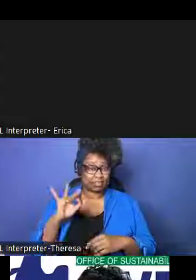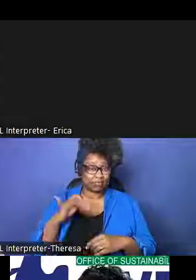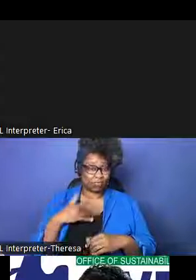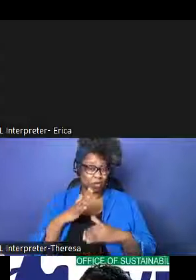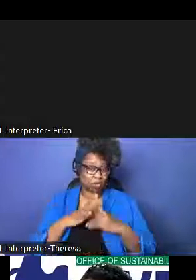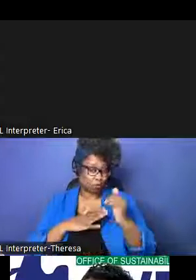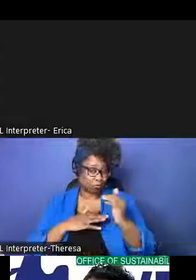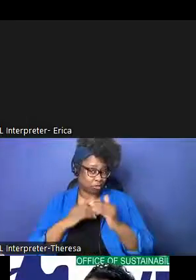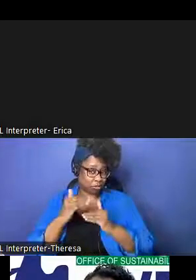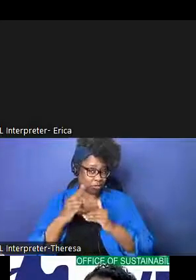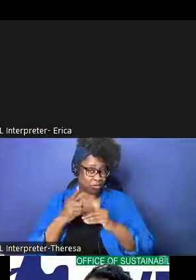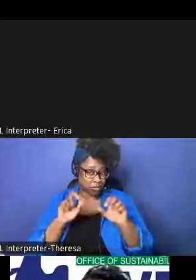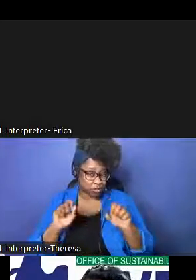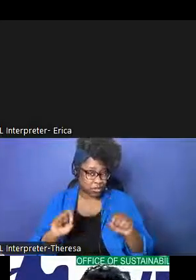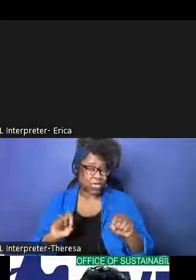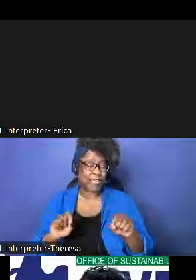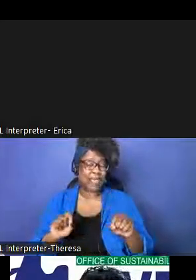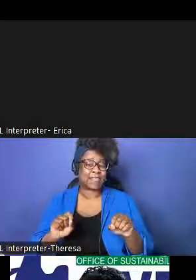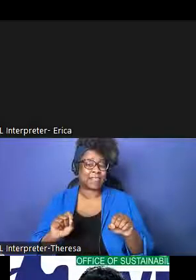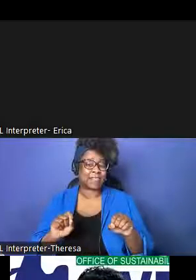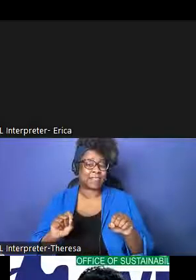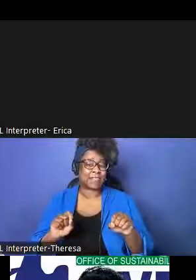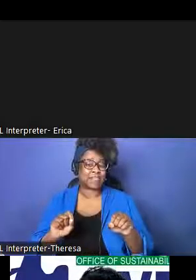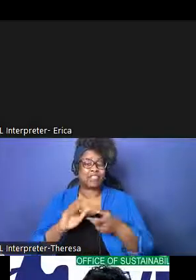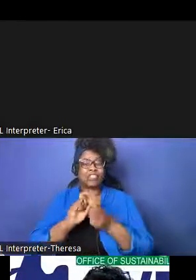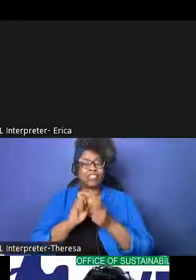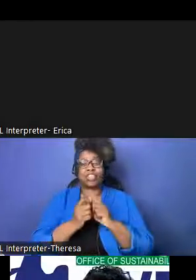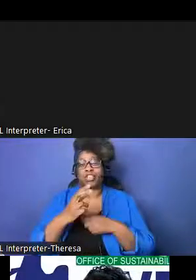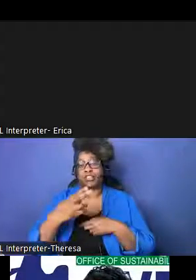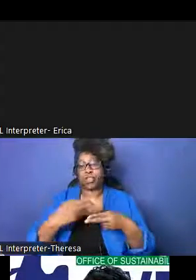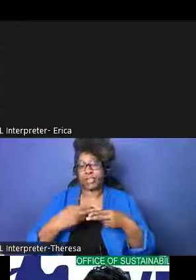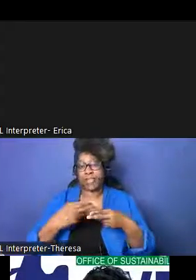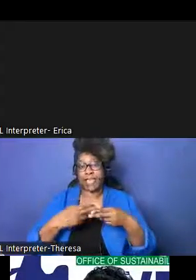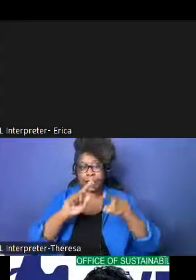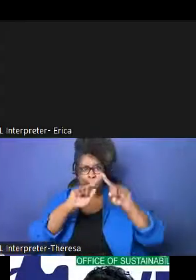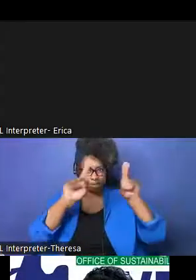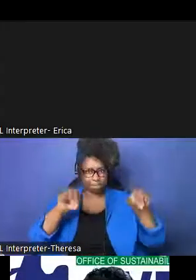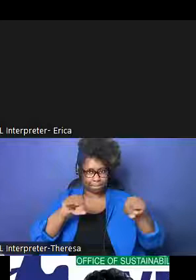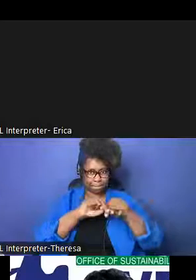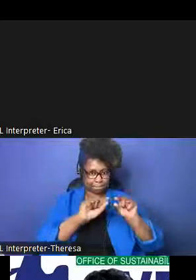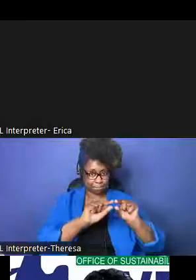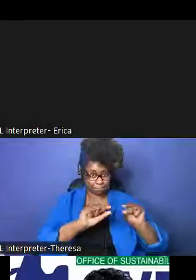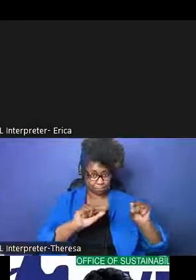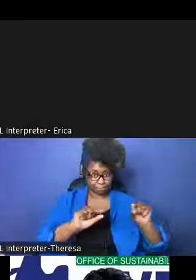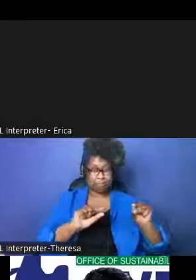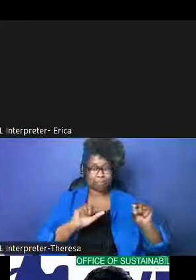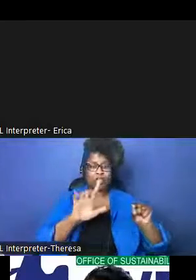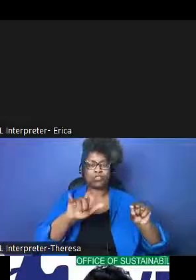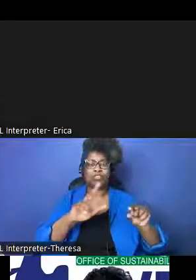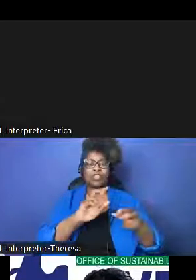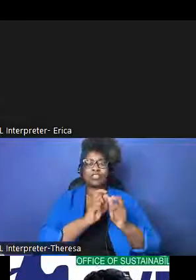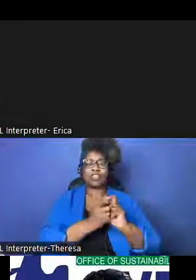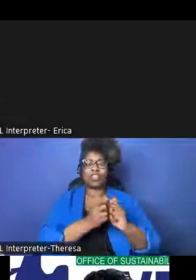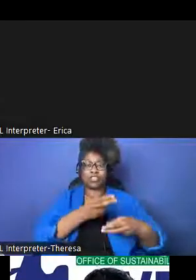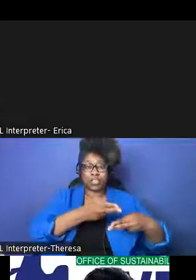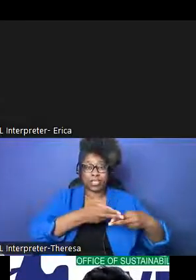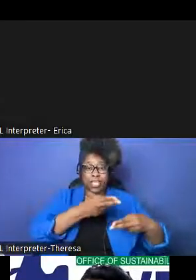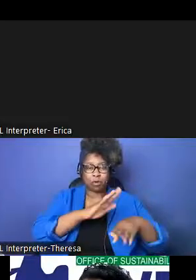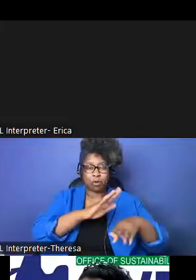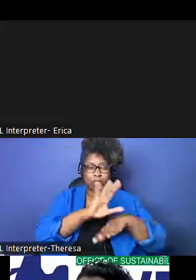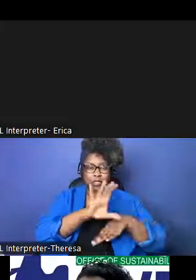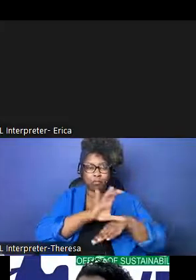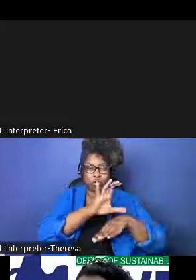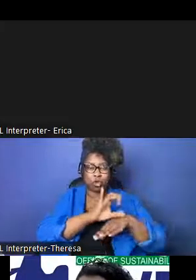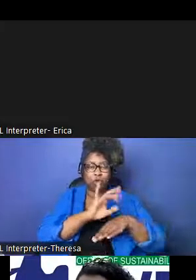able with the Zoom platform to rename yourself, you can rename yourself on your computer. You can click the little